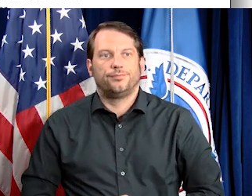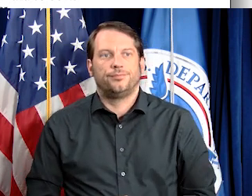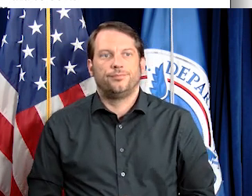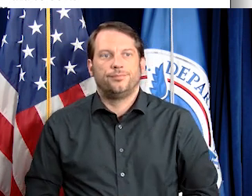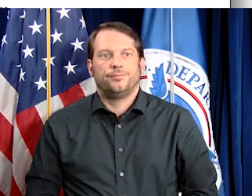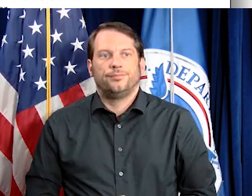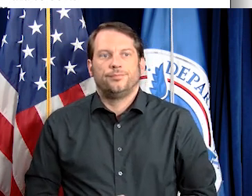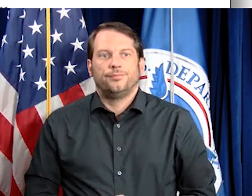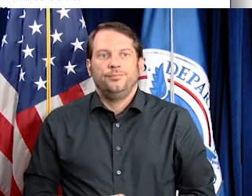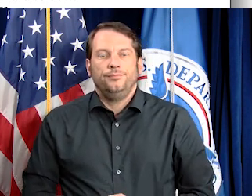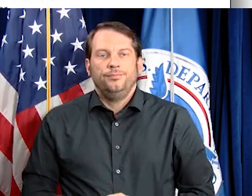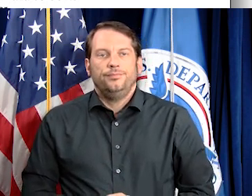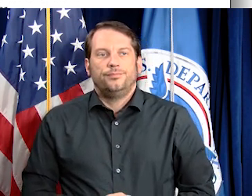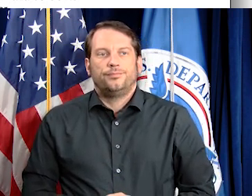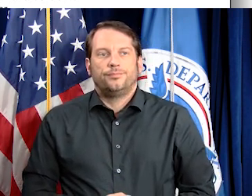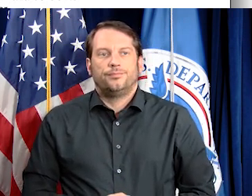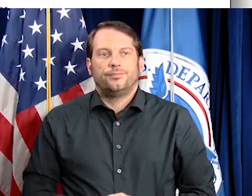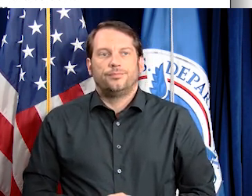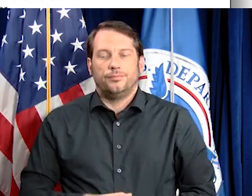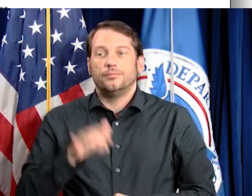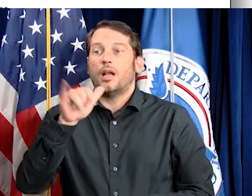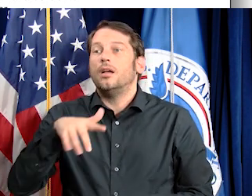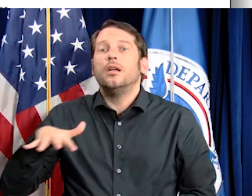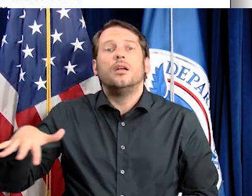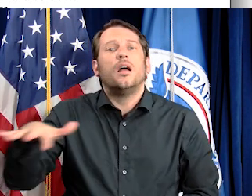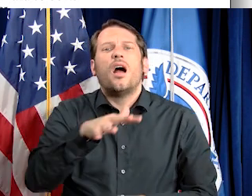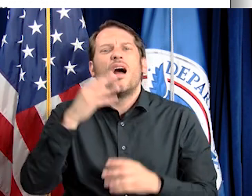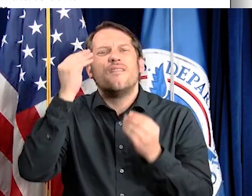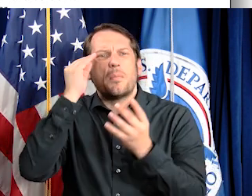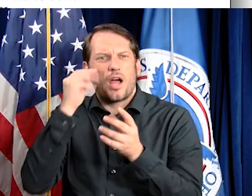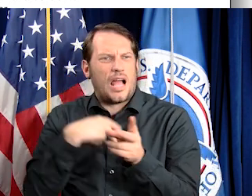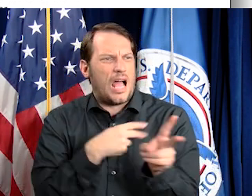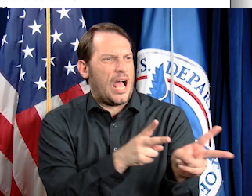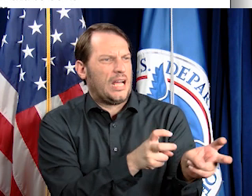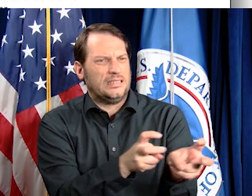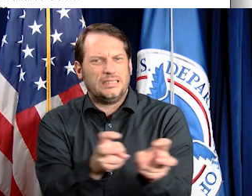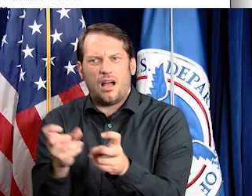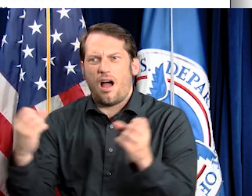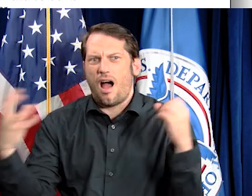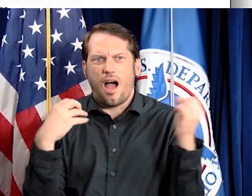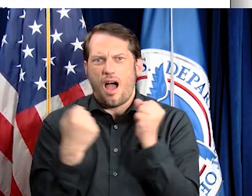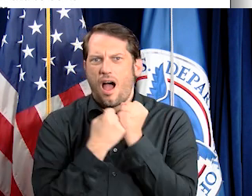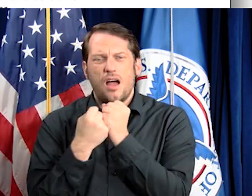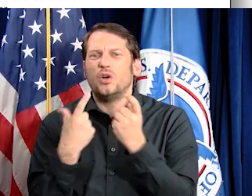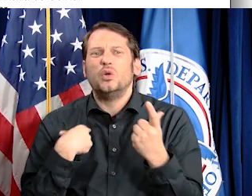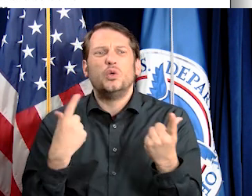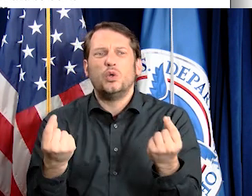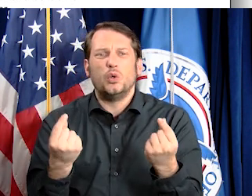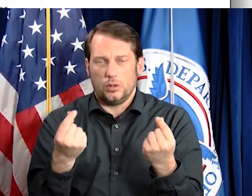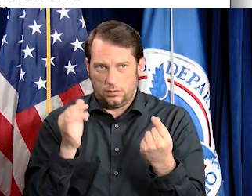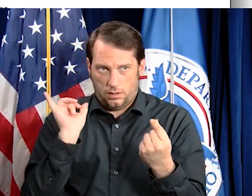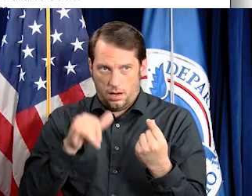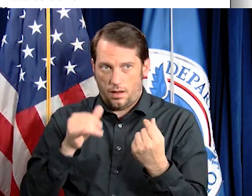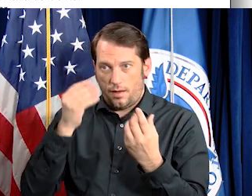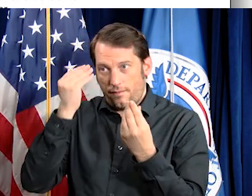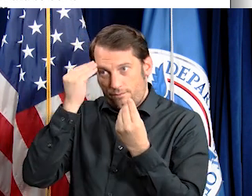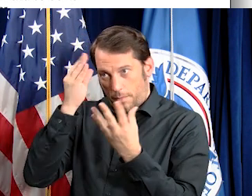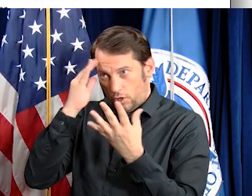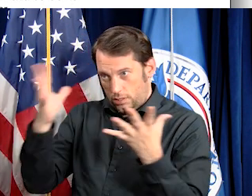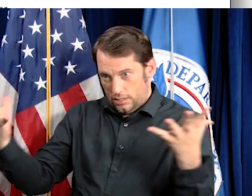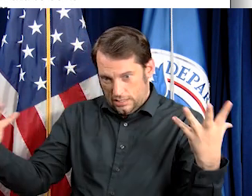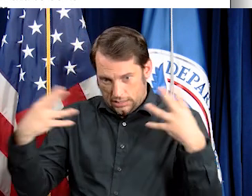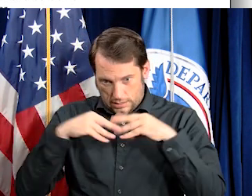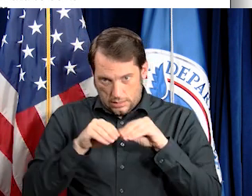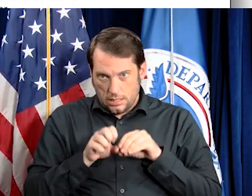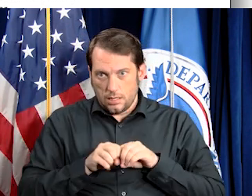and services, ideas, content from a large group of people or organizations, particularly online is what we're seeing